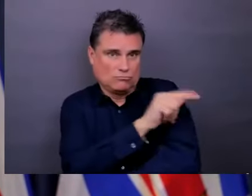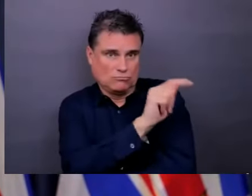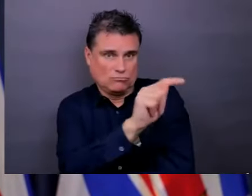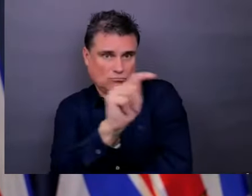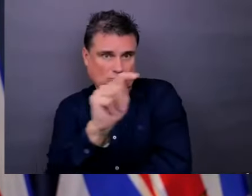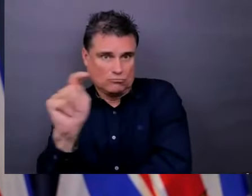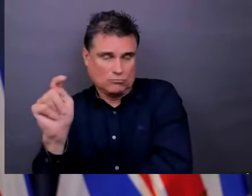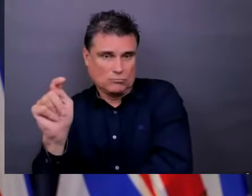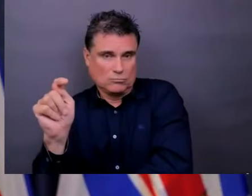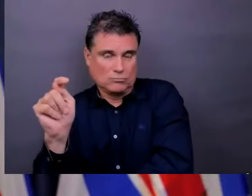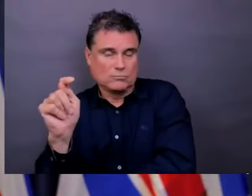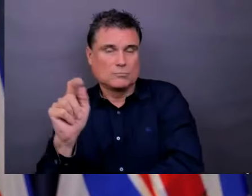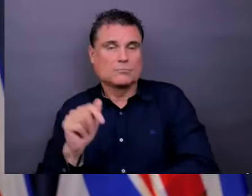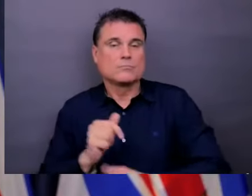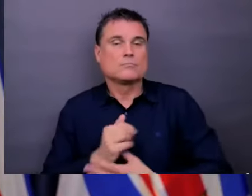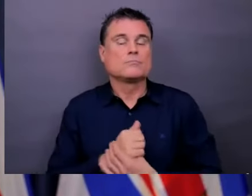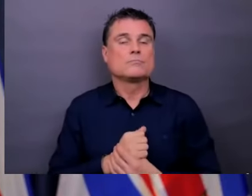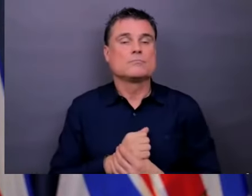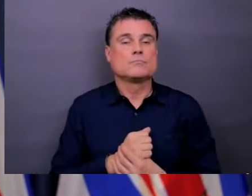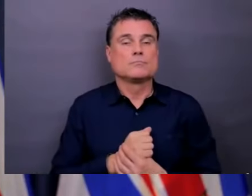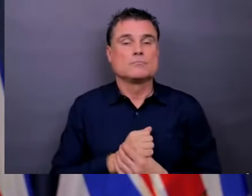amongst long-term care residents, that's